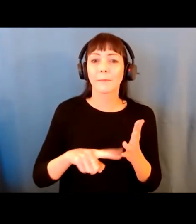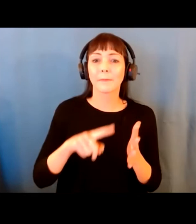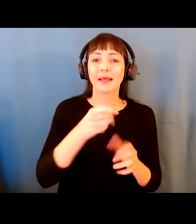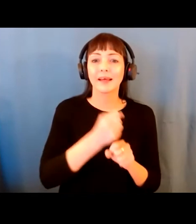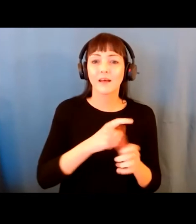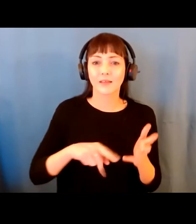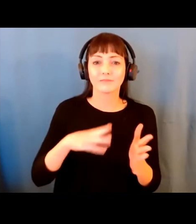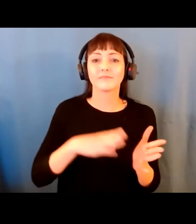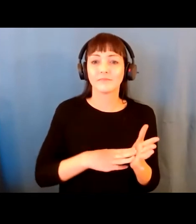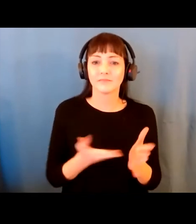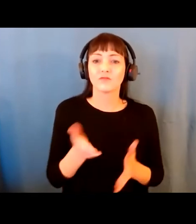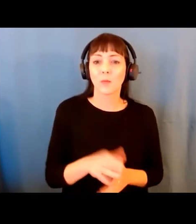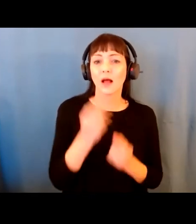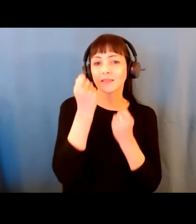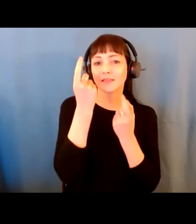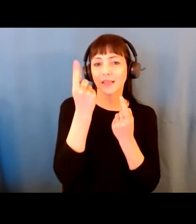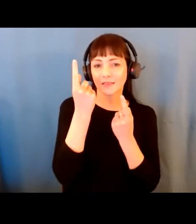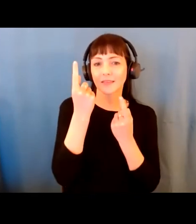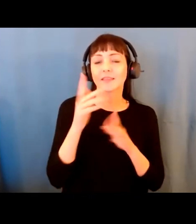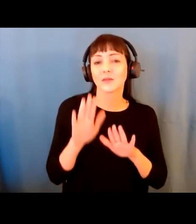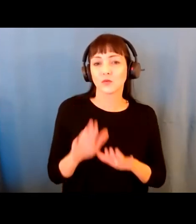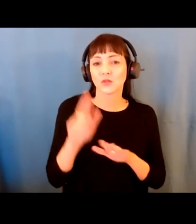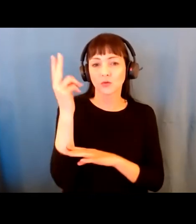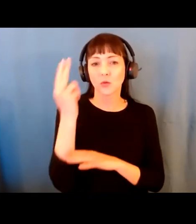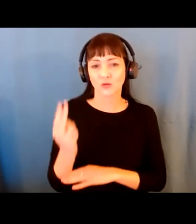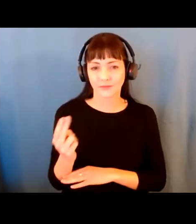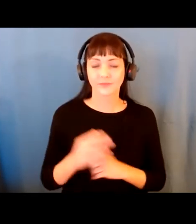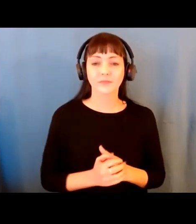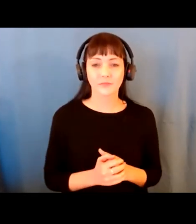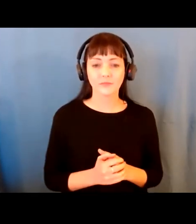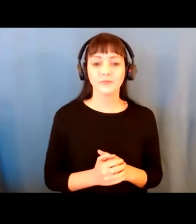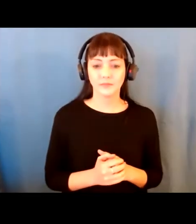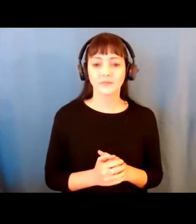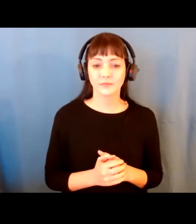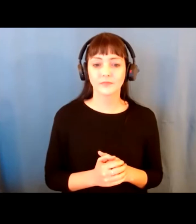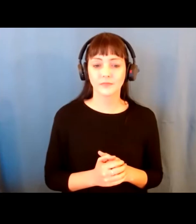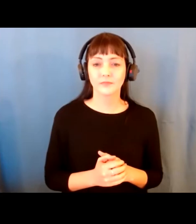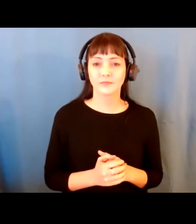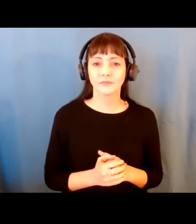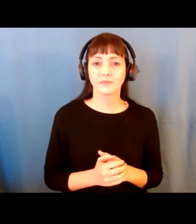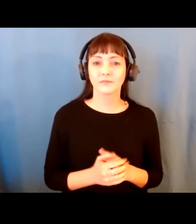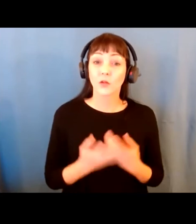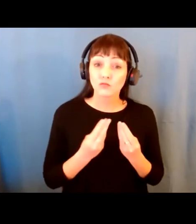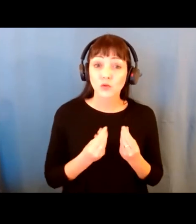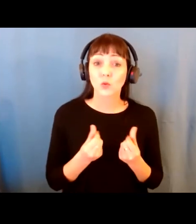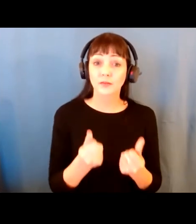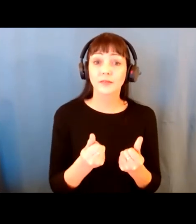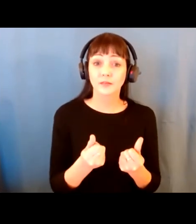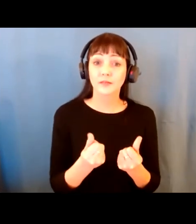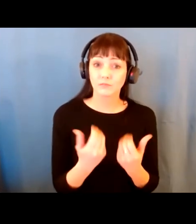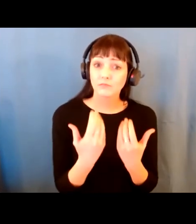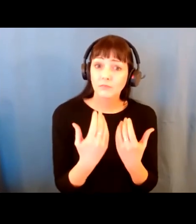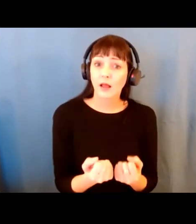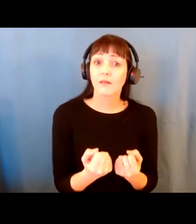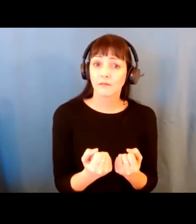few notes before we kick off. We have a document of further reading and references which relates to today's